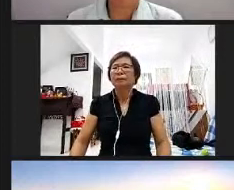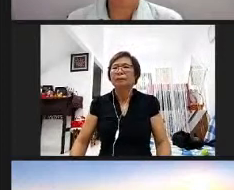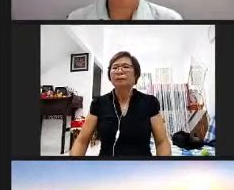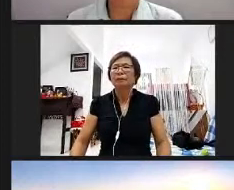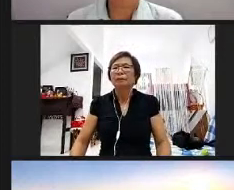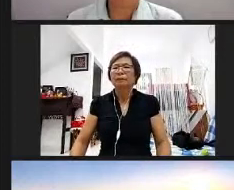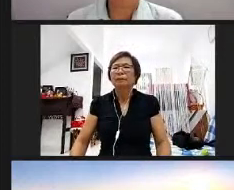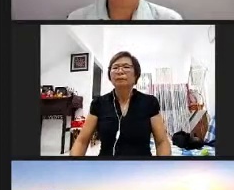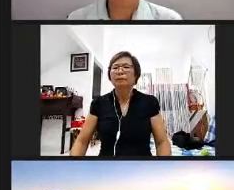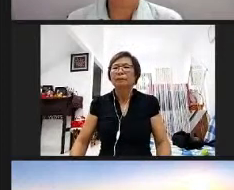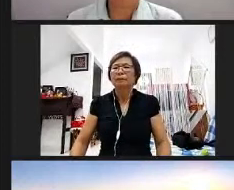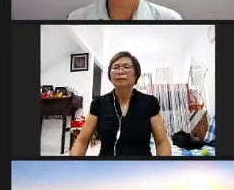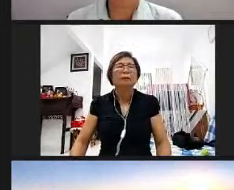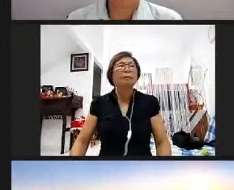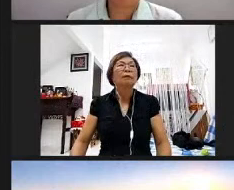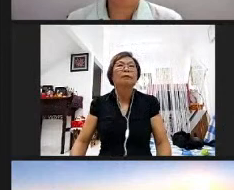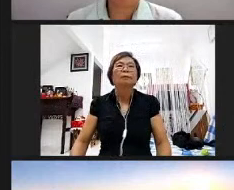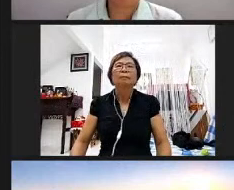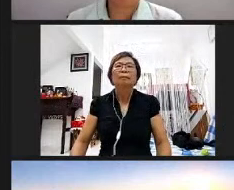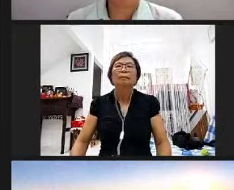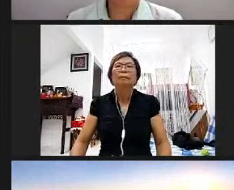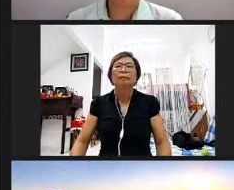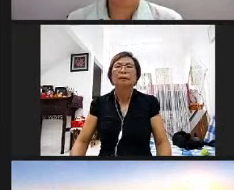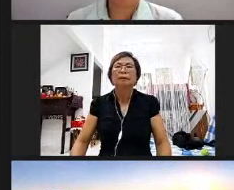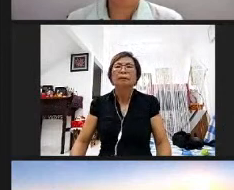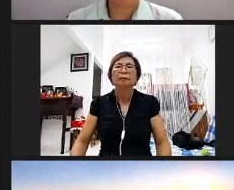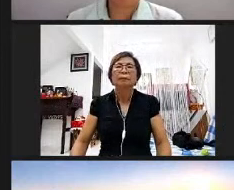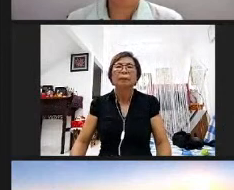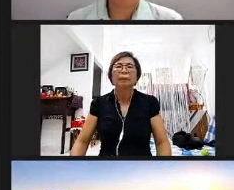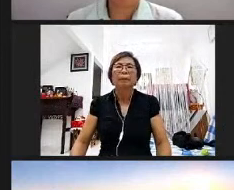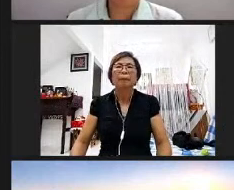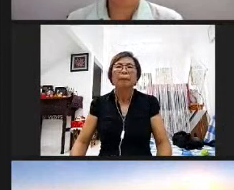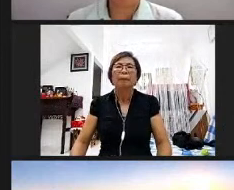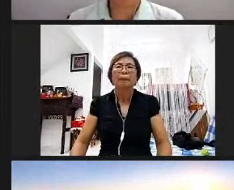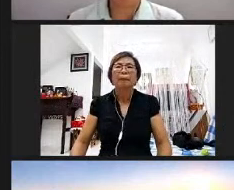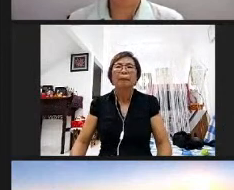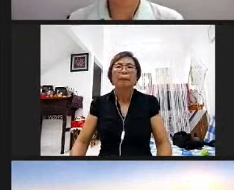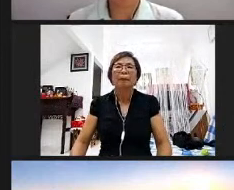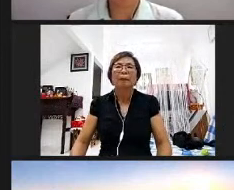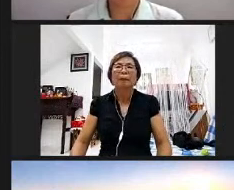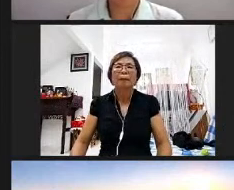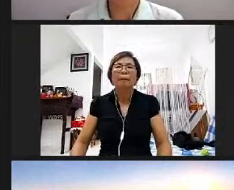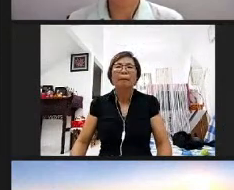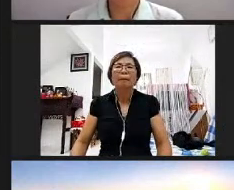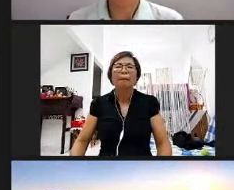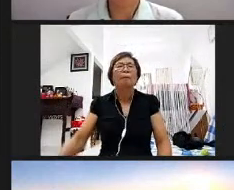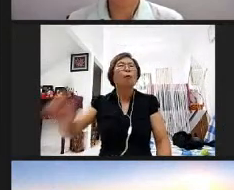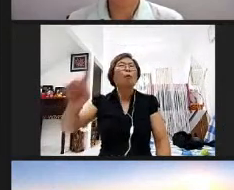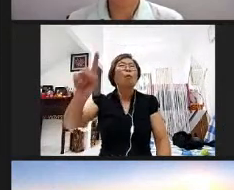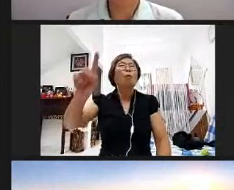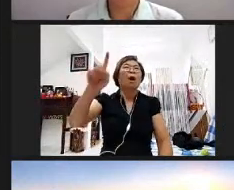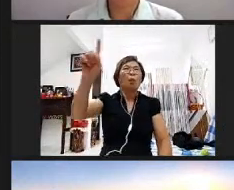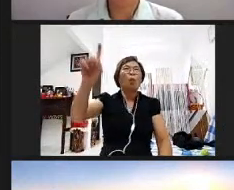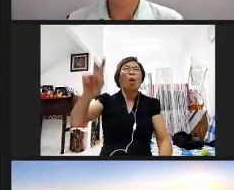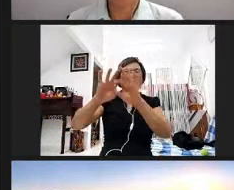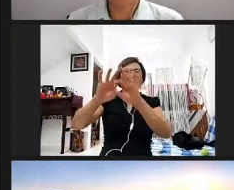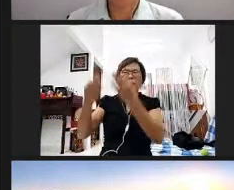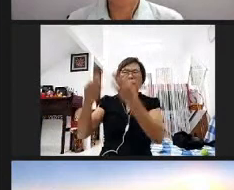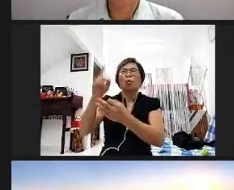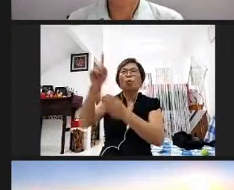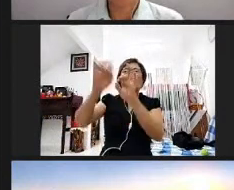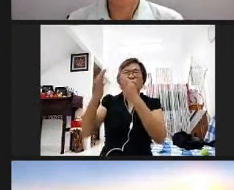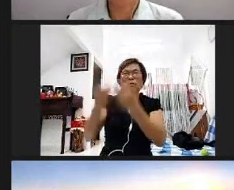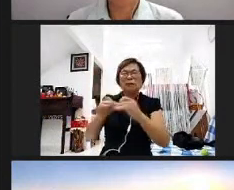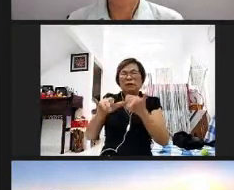has more resources at their disposal. No, I know at least one family who has stayed at home throughout the entire